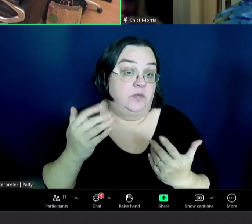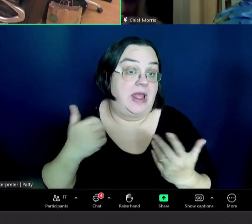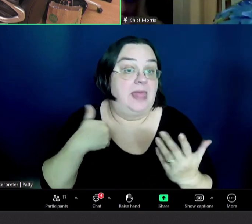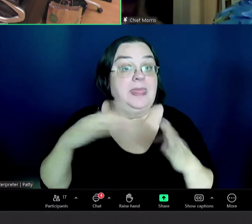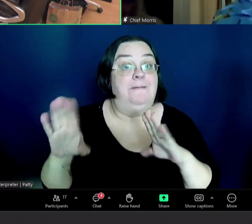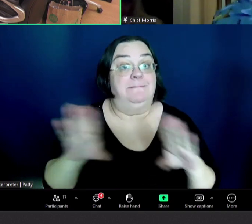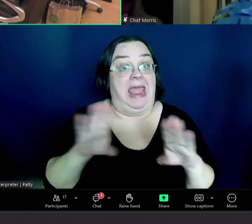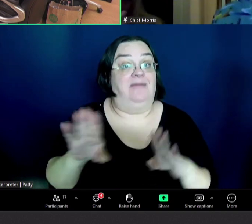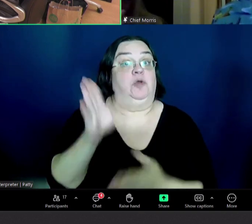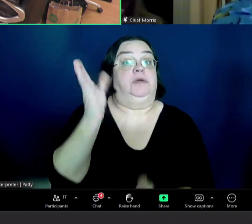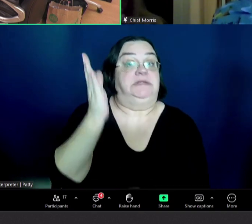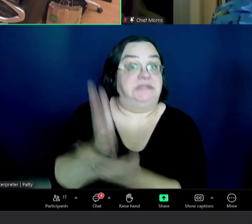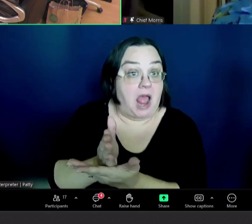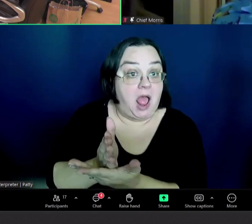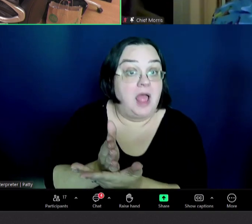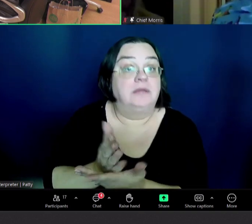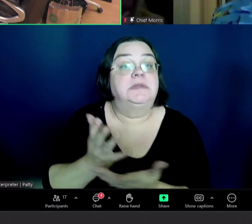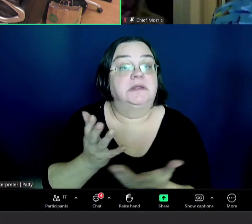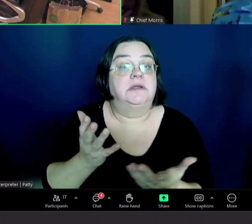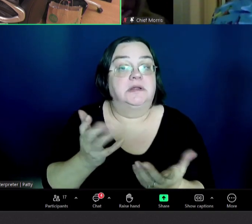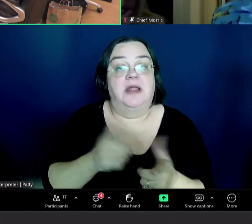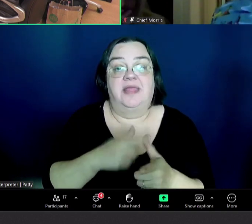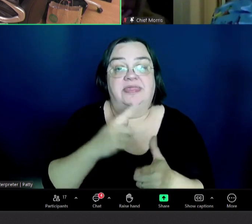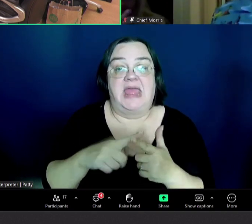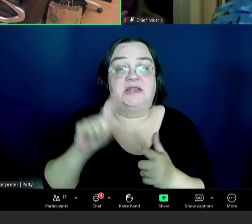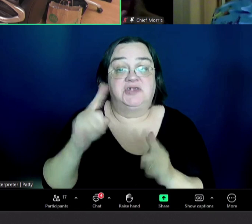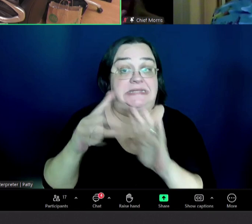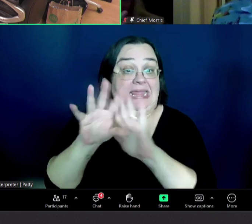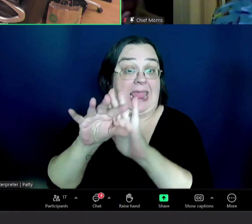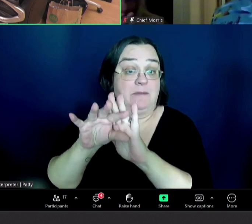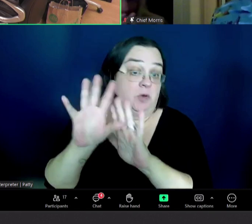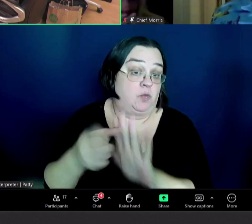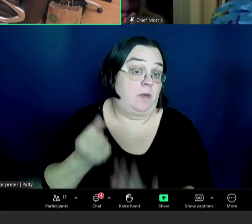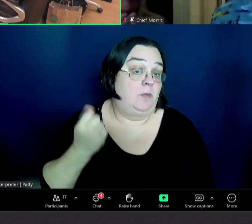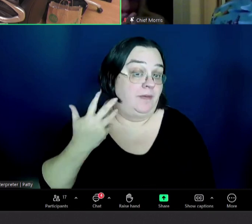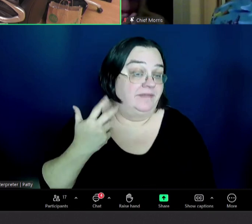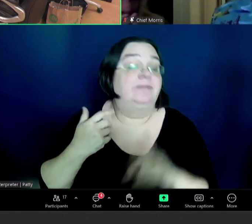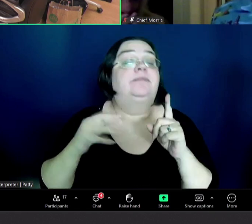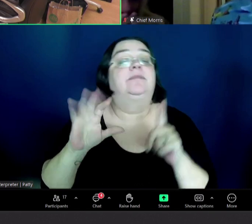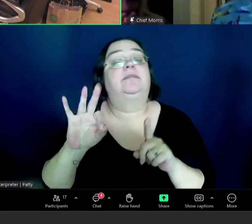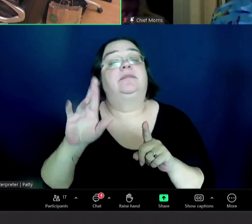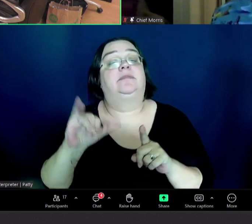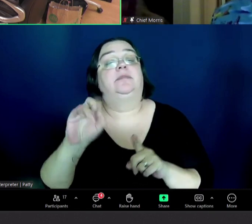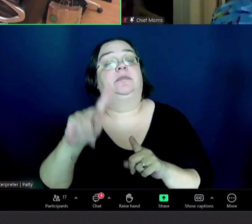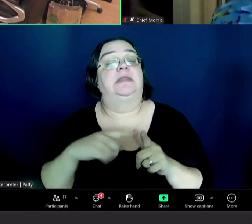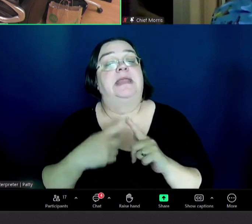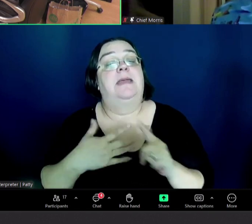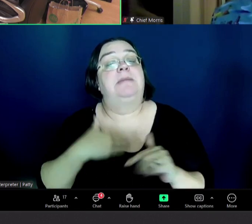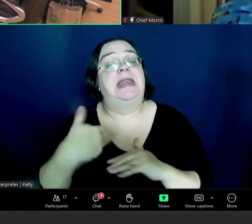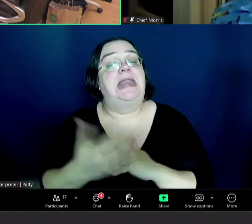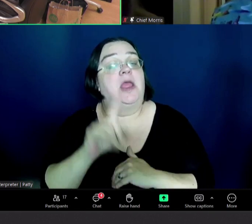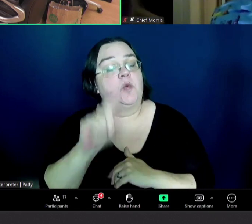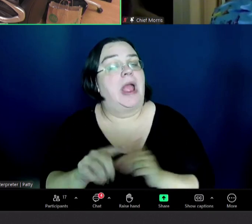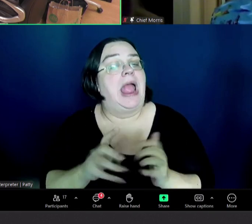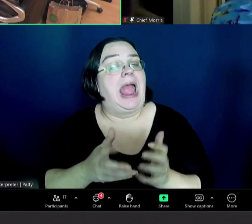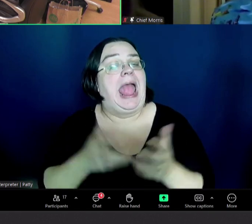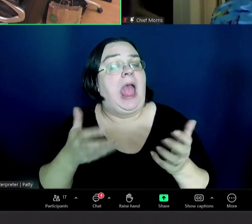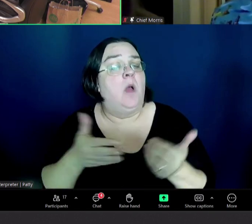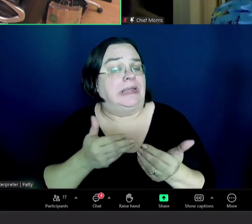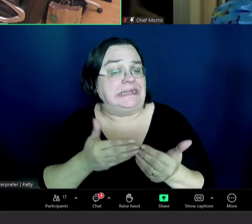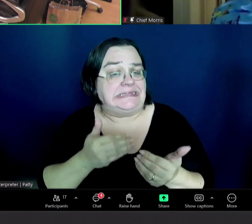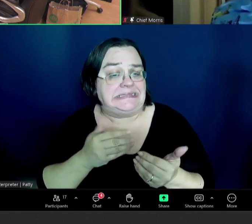stopped, then we just simply take the camera down. Okay, because I guess then my next question is, how easy is it to move locations? I